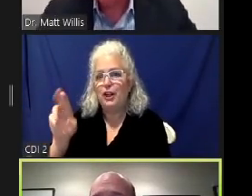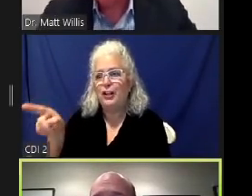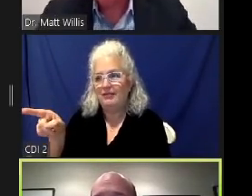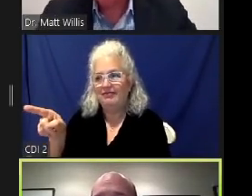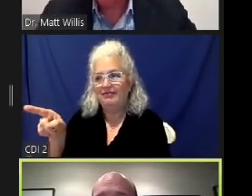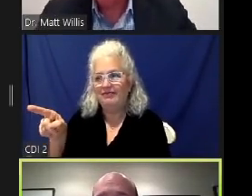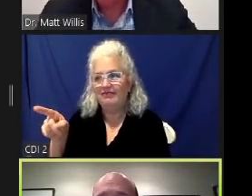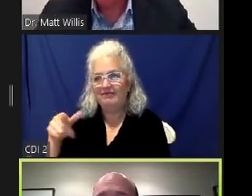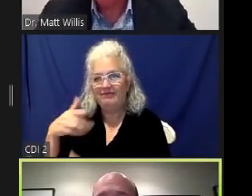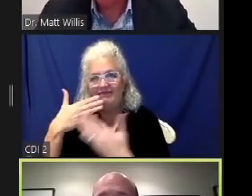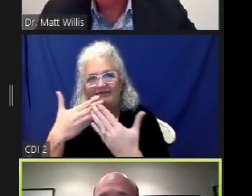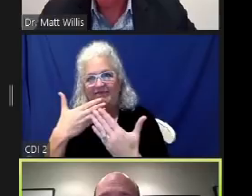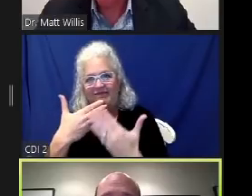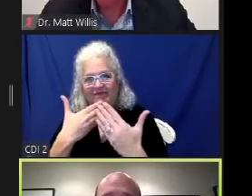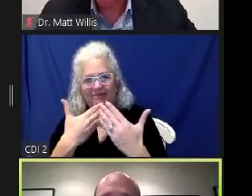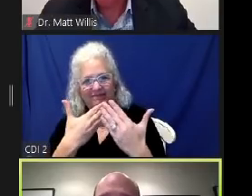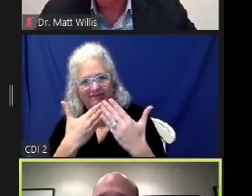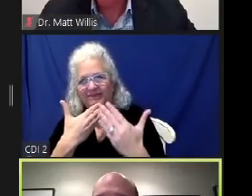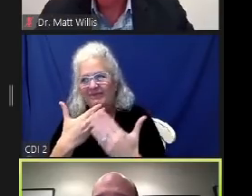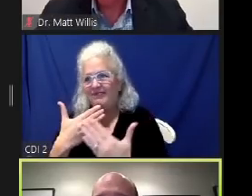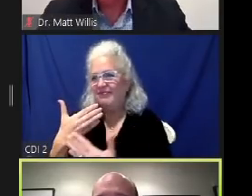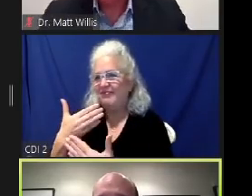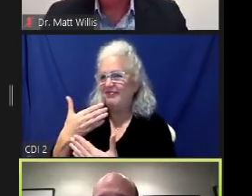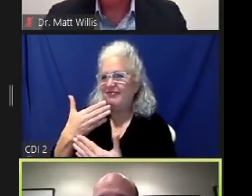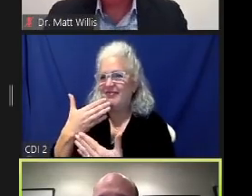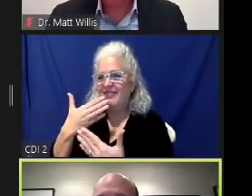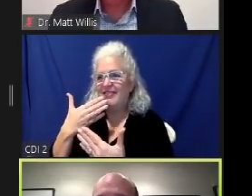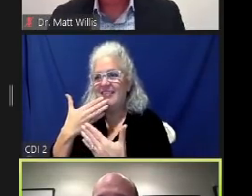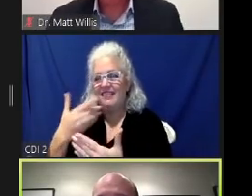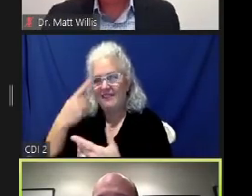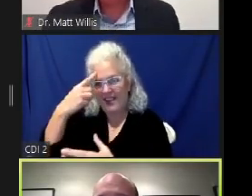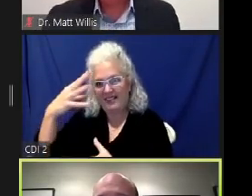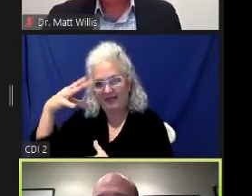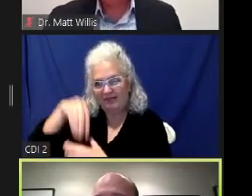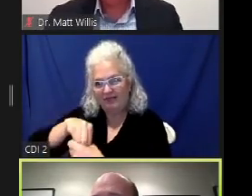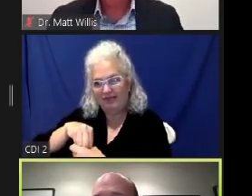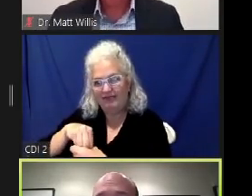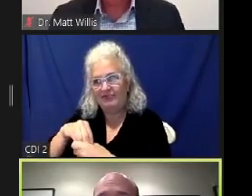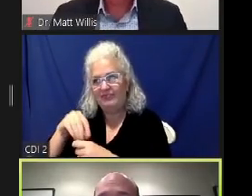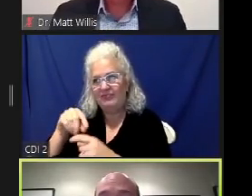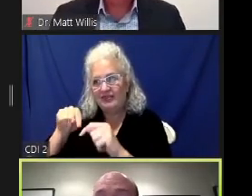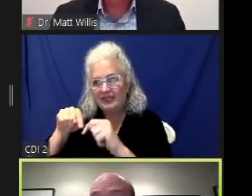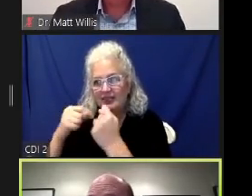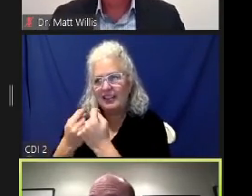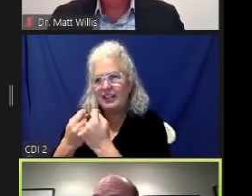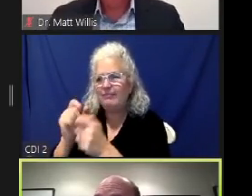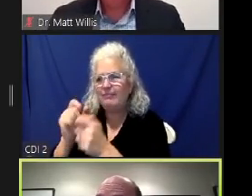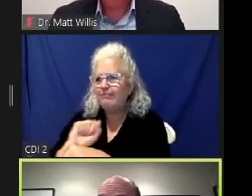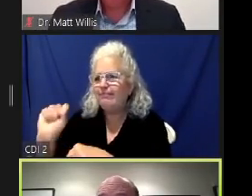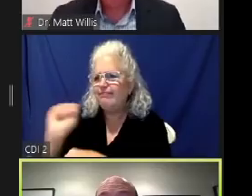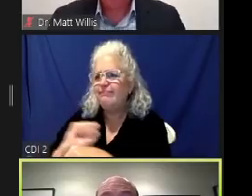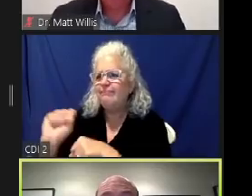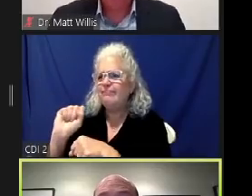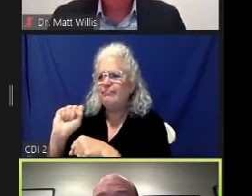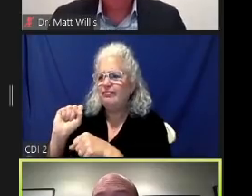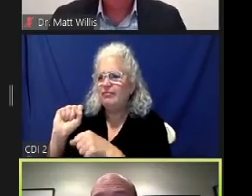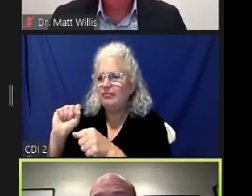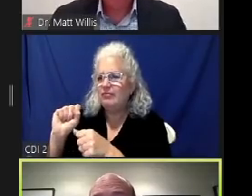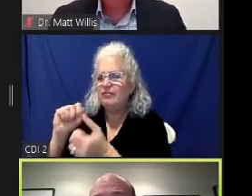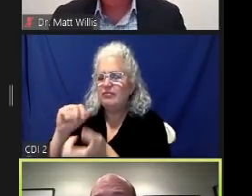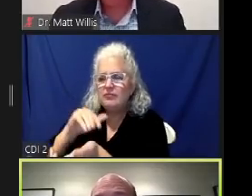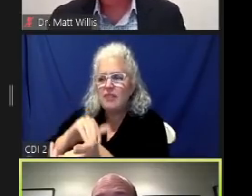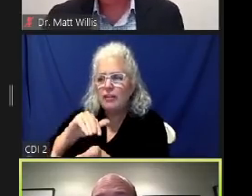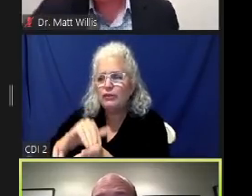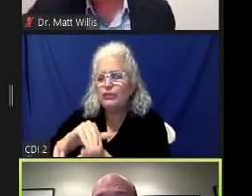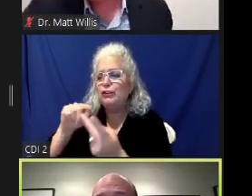dedicated healthcare professionals, the physicians, nurses, really that have been going at this for almost a year. I'm coming to